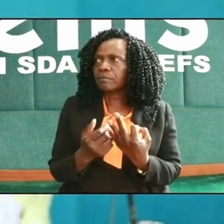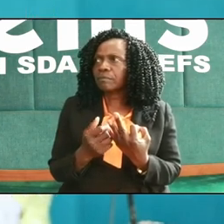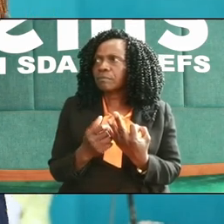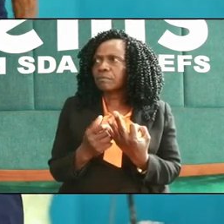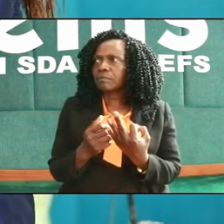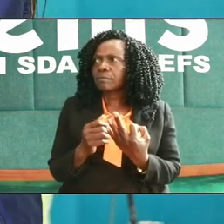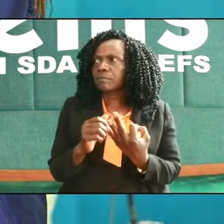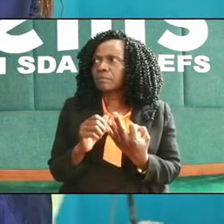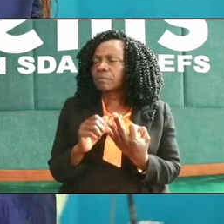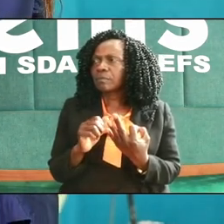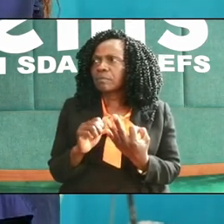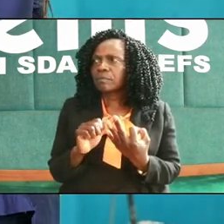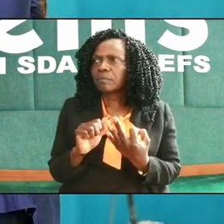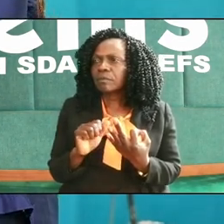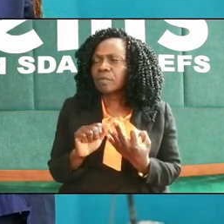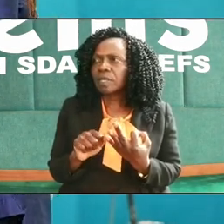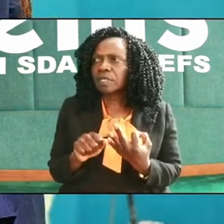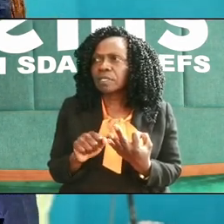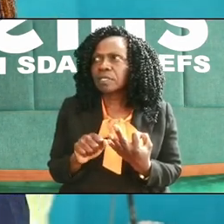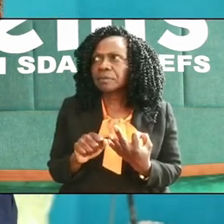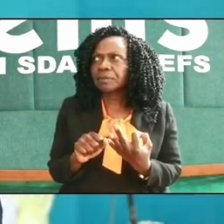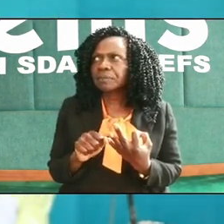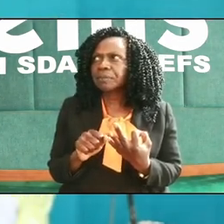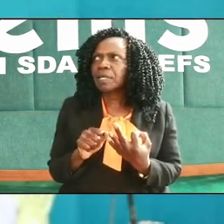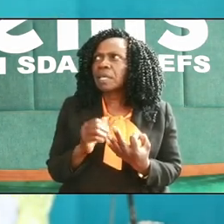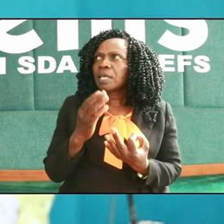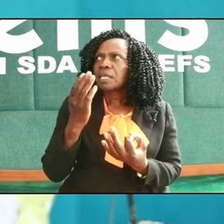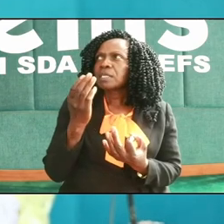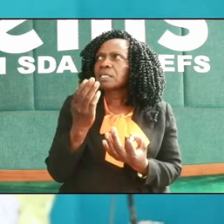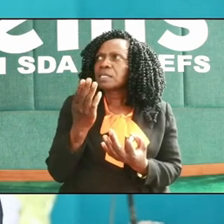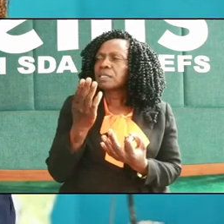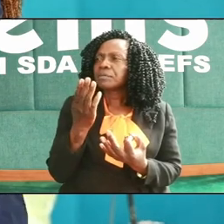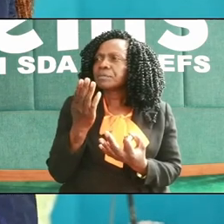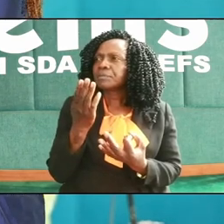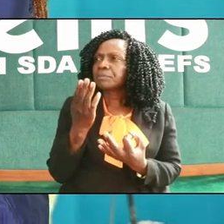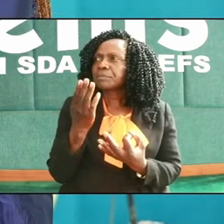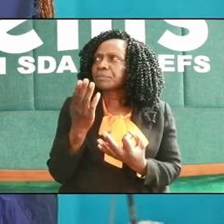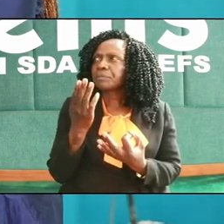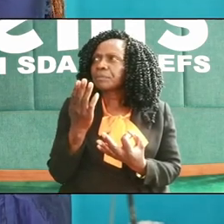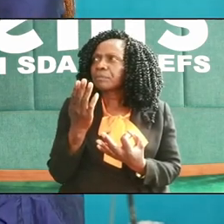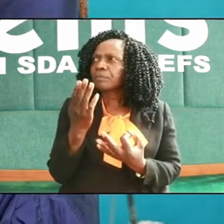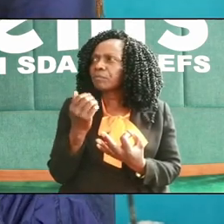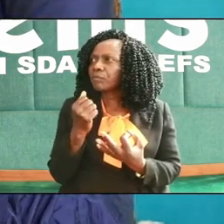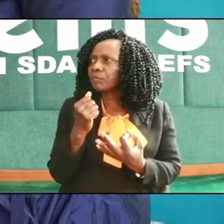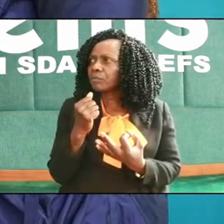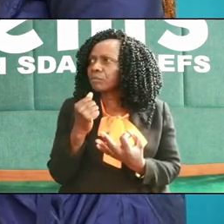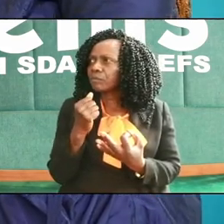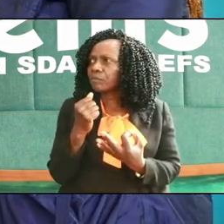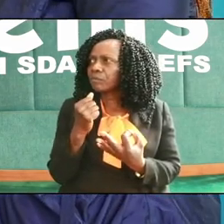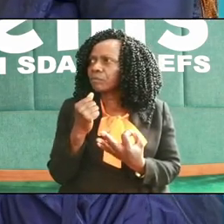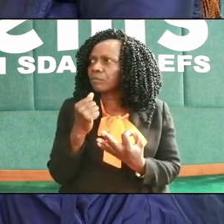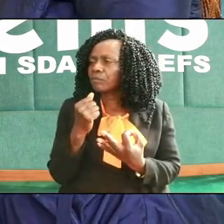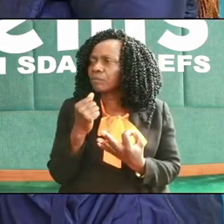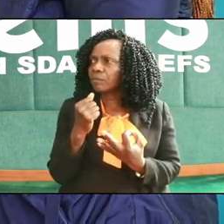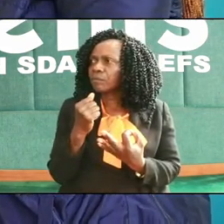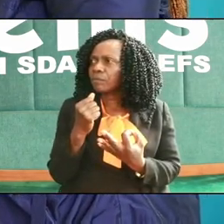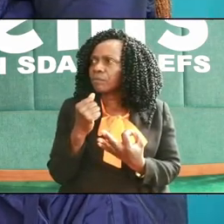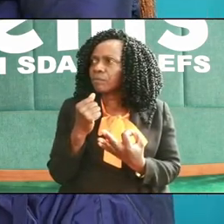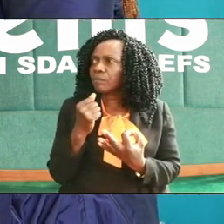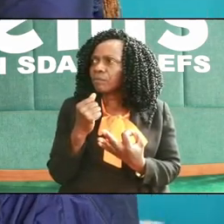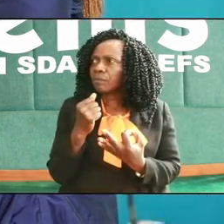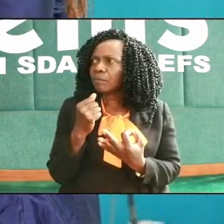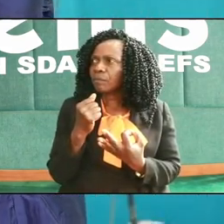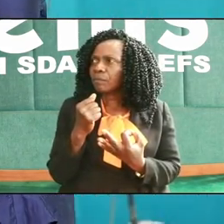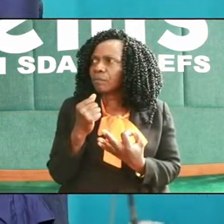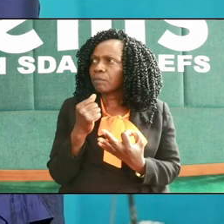Yes? Mary was the mother of Jesus. Yes, and what did the Holy Spirit do? Told Mary that she'll bear a son